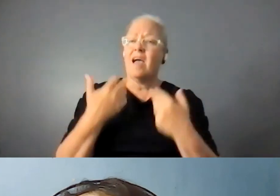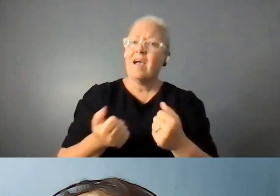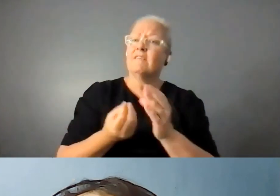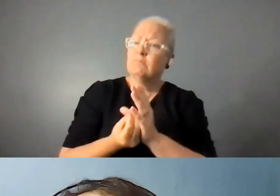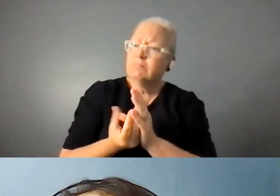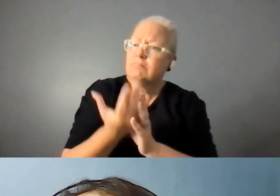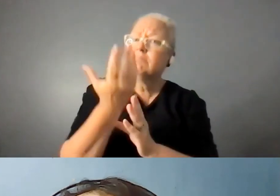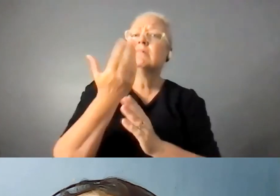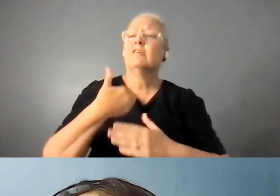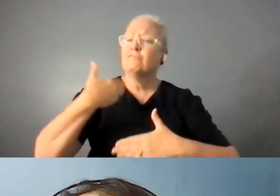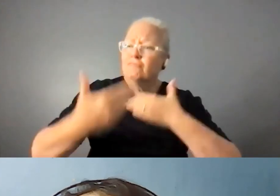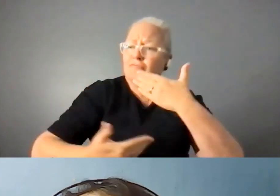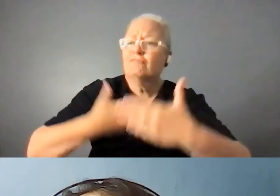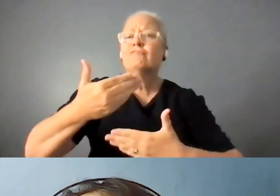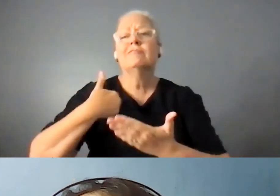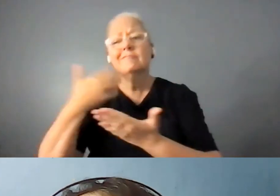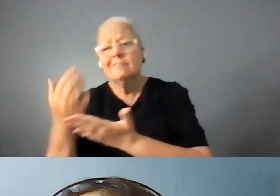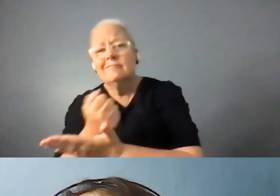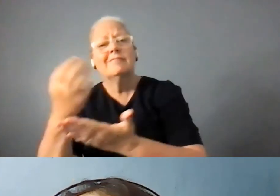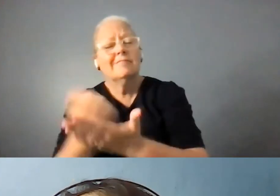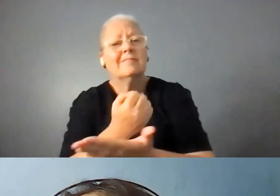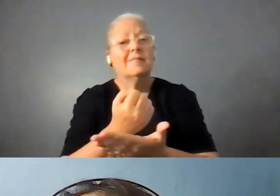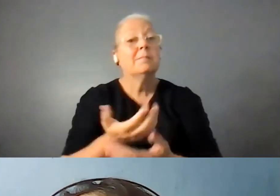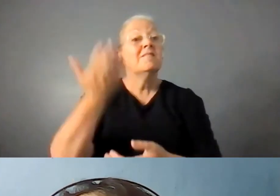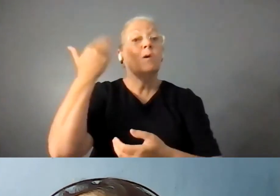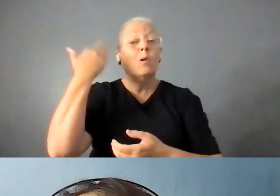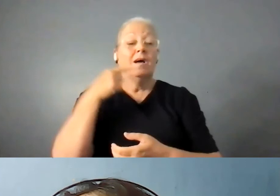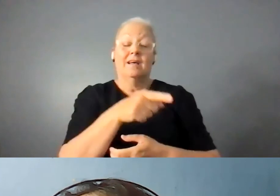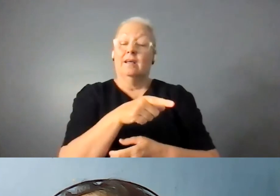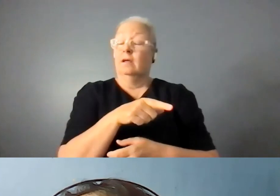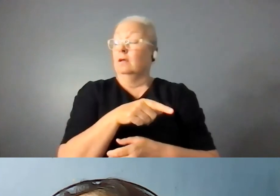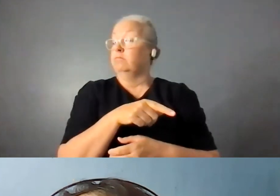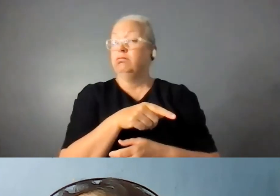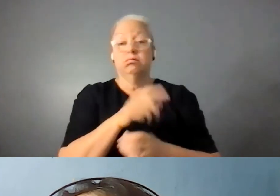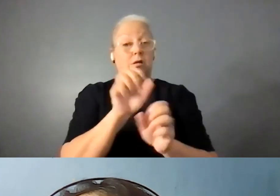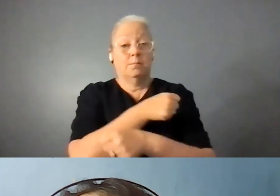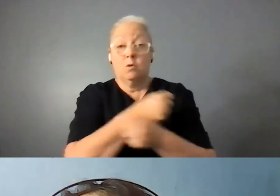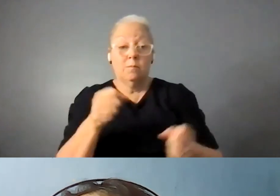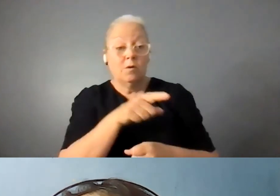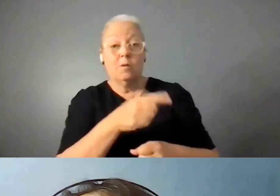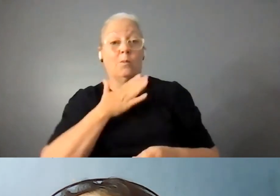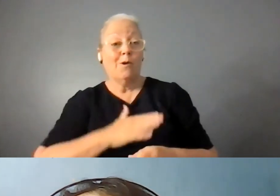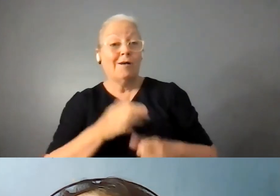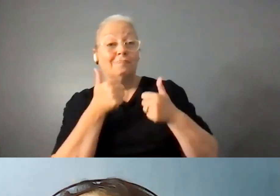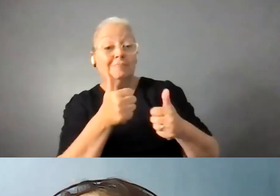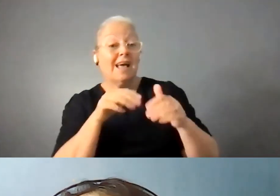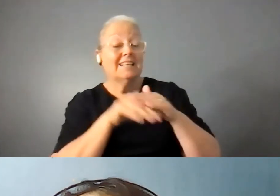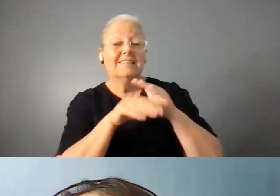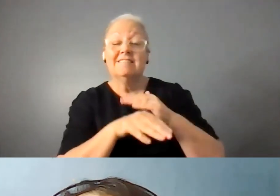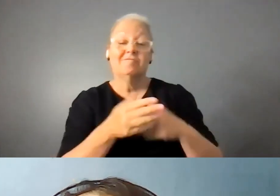of spaces that before were impossible for us to access. So the